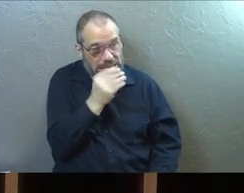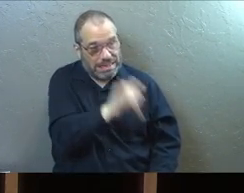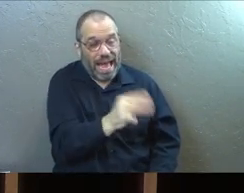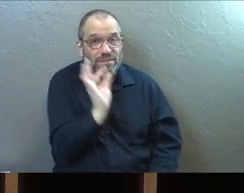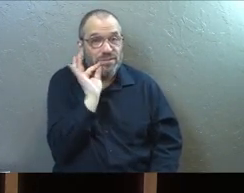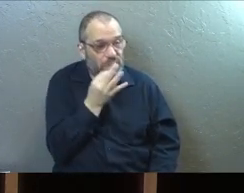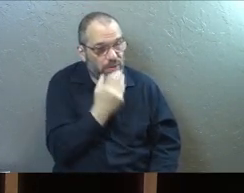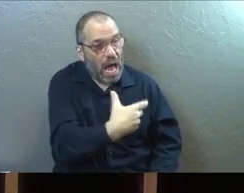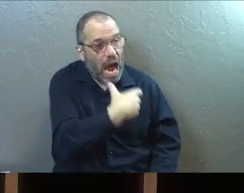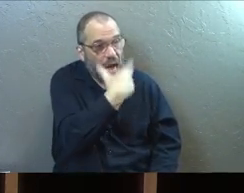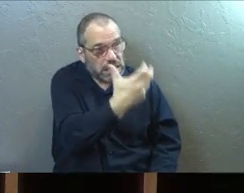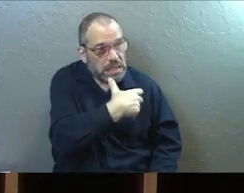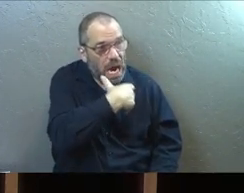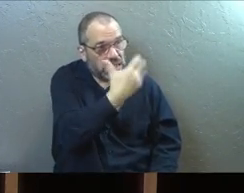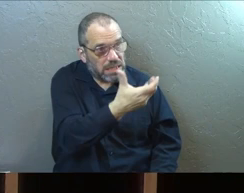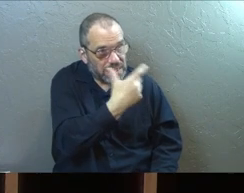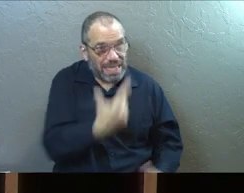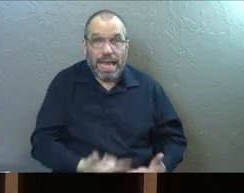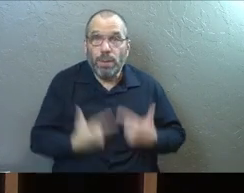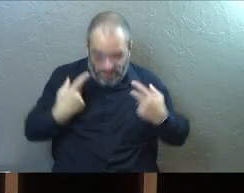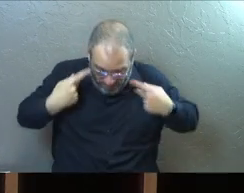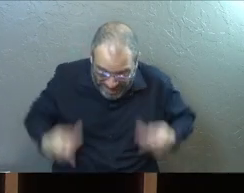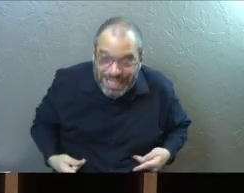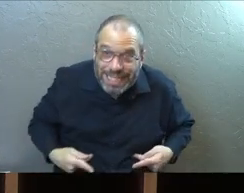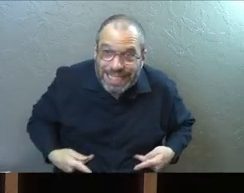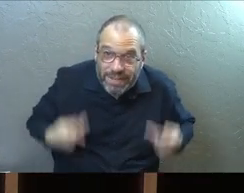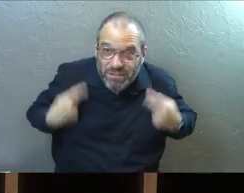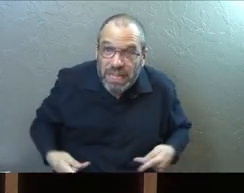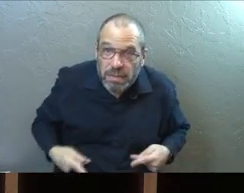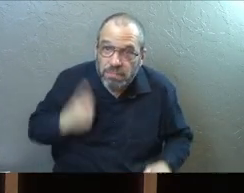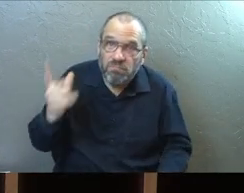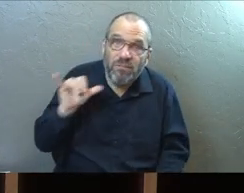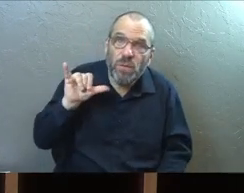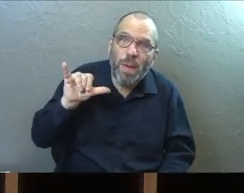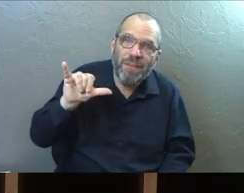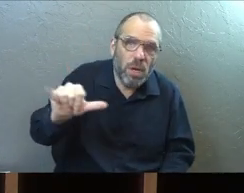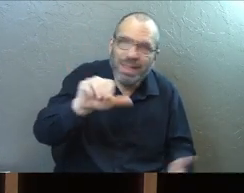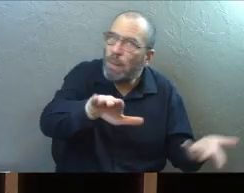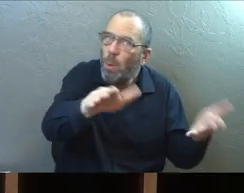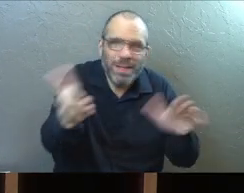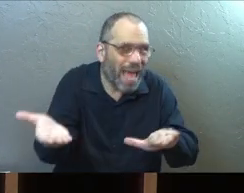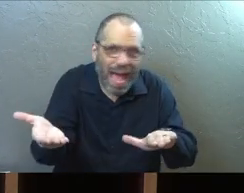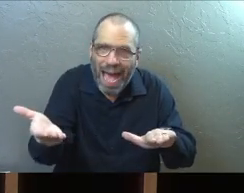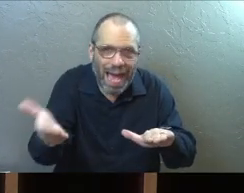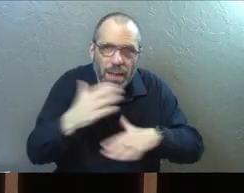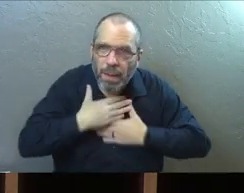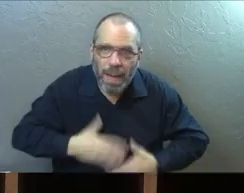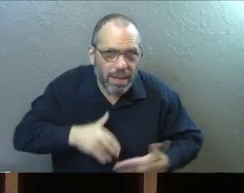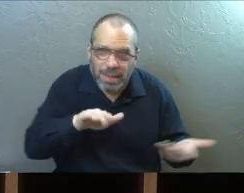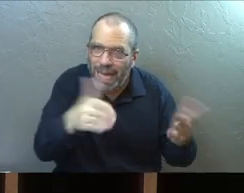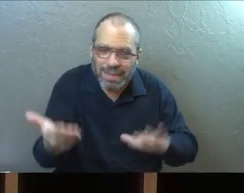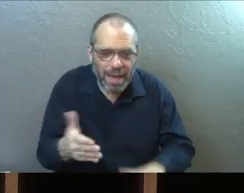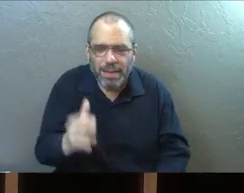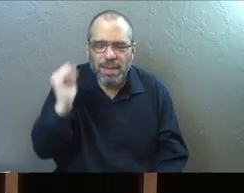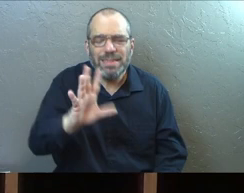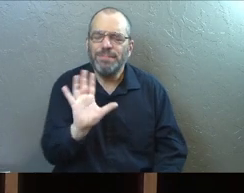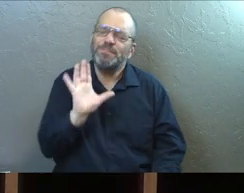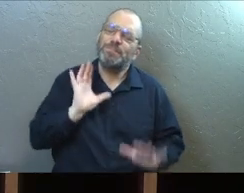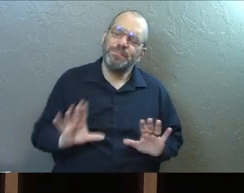tree of life, they will live physically forever. And what God is saying is,